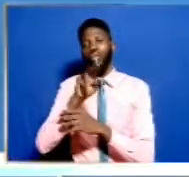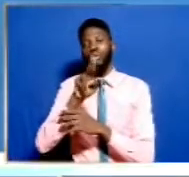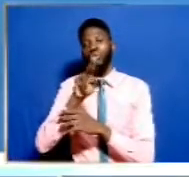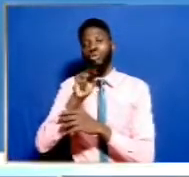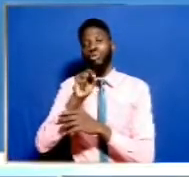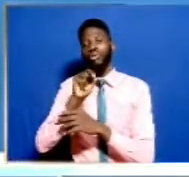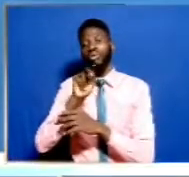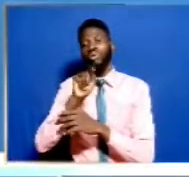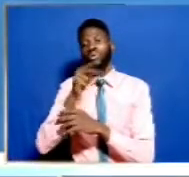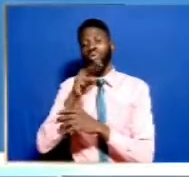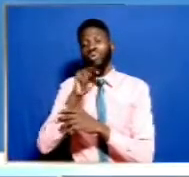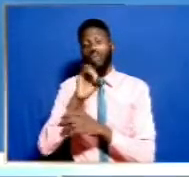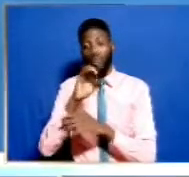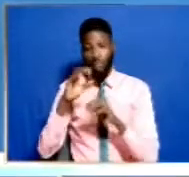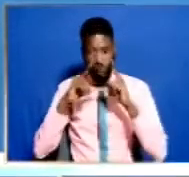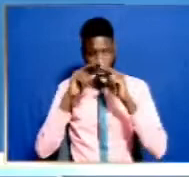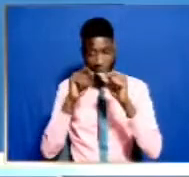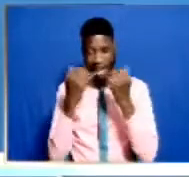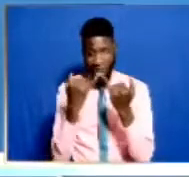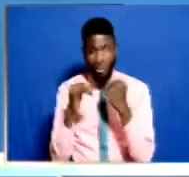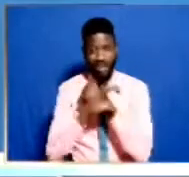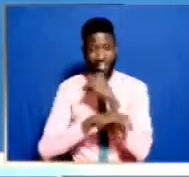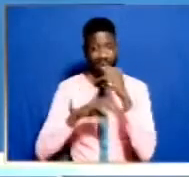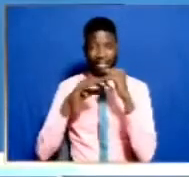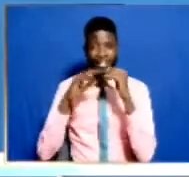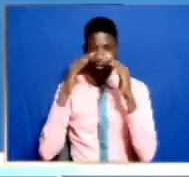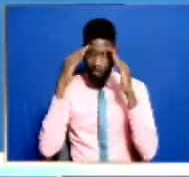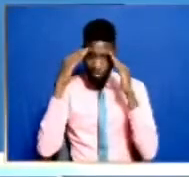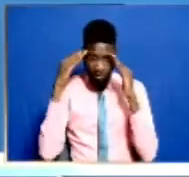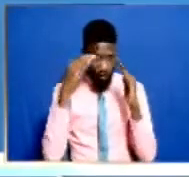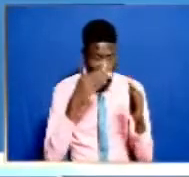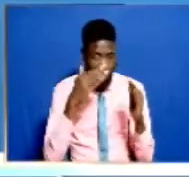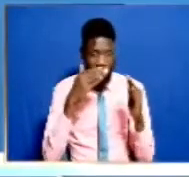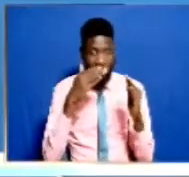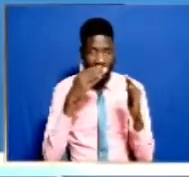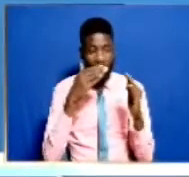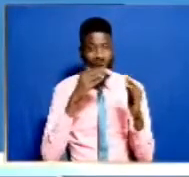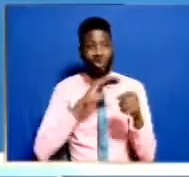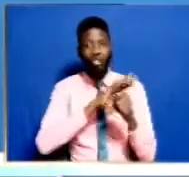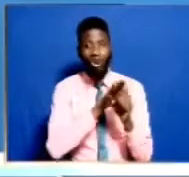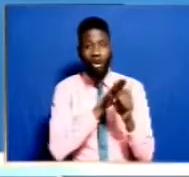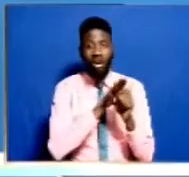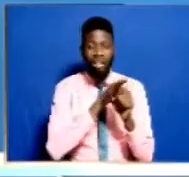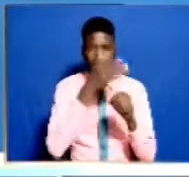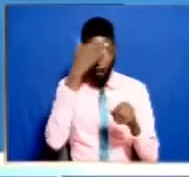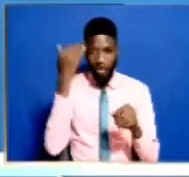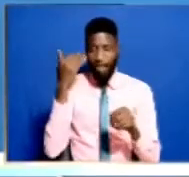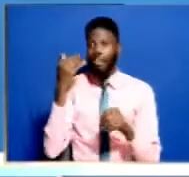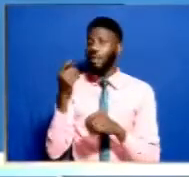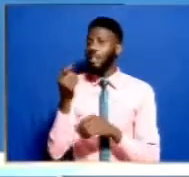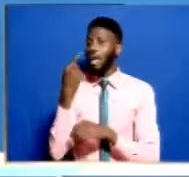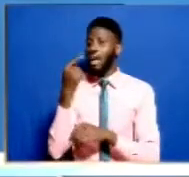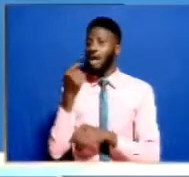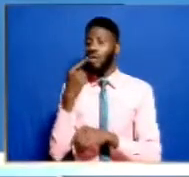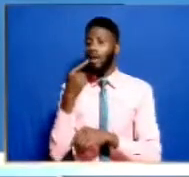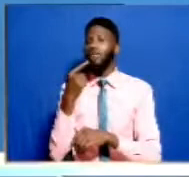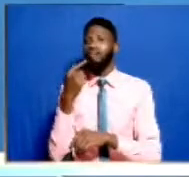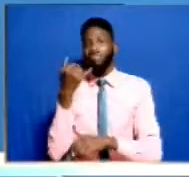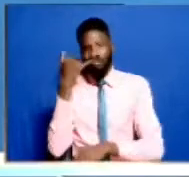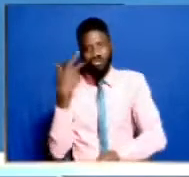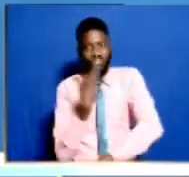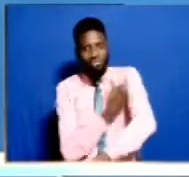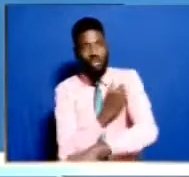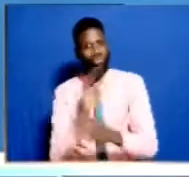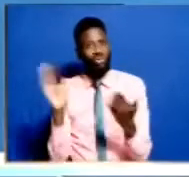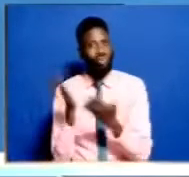against drug abuse. Mututho, who is warning that the focus on COVID-19 has taken the spotlight off the war against drugs, is